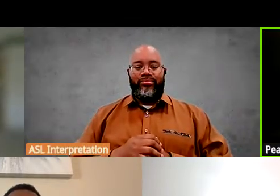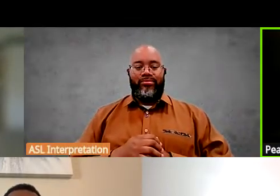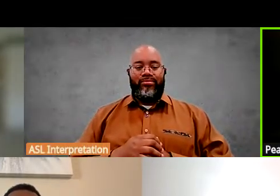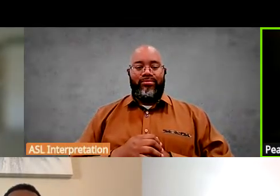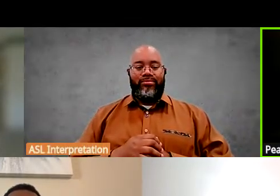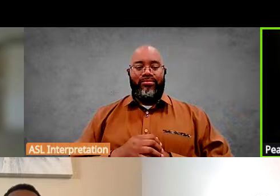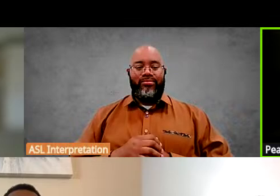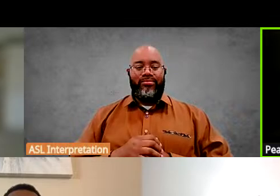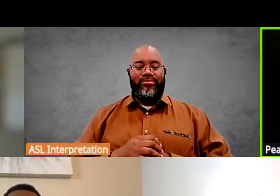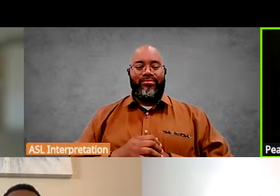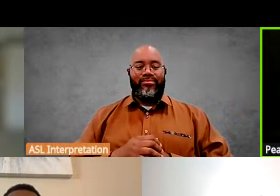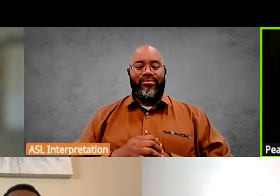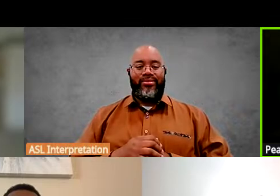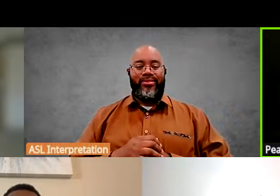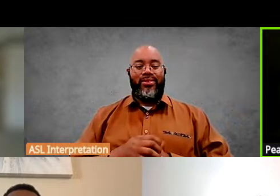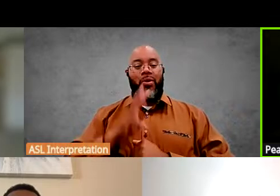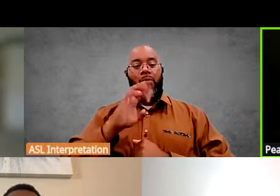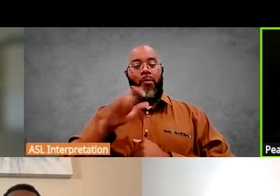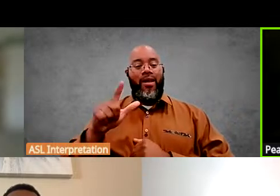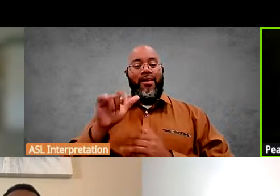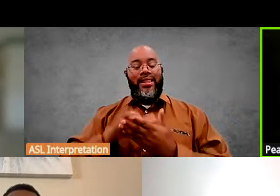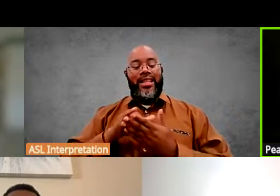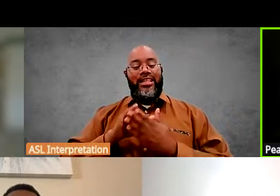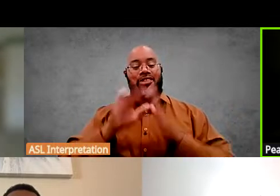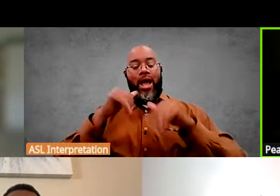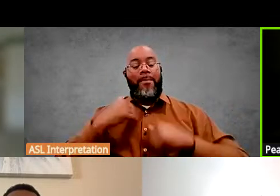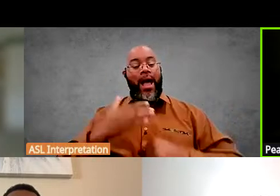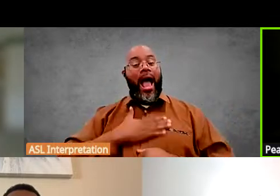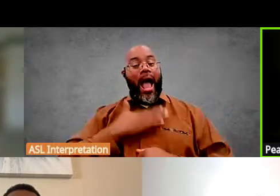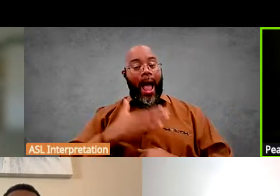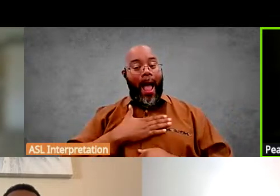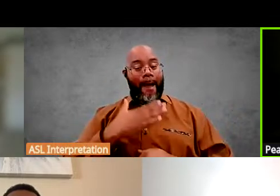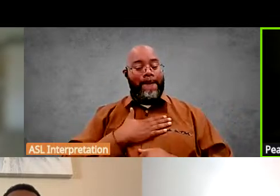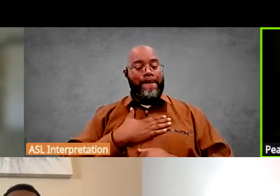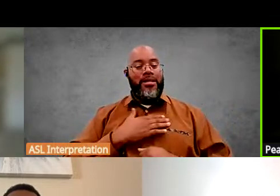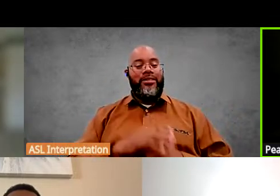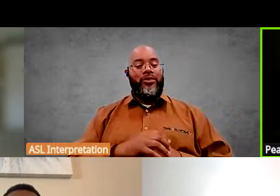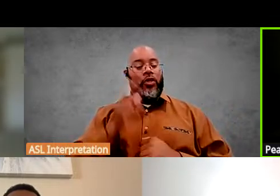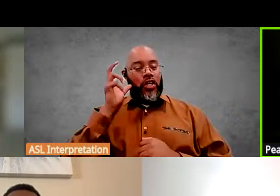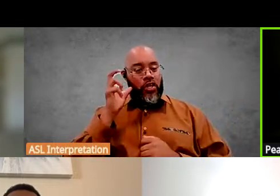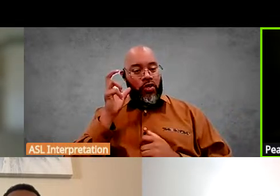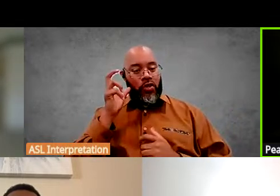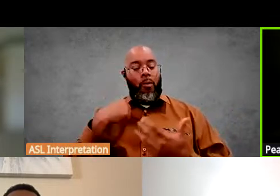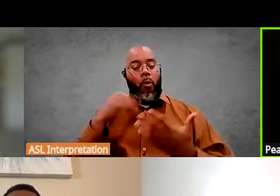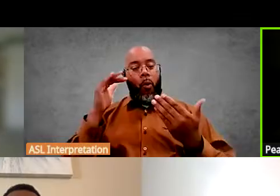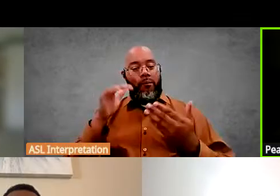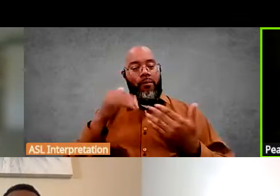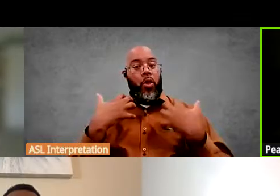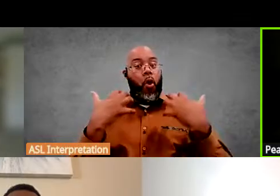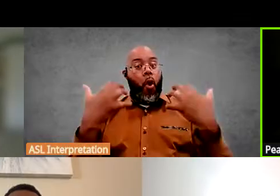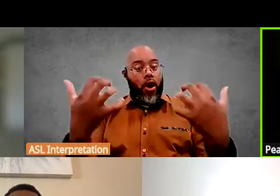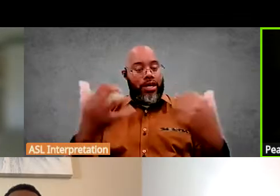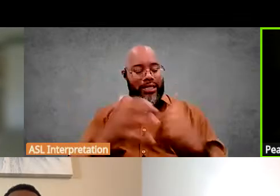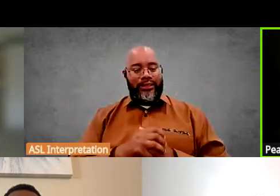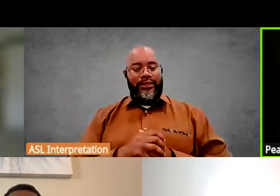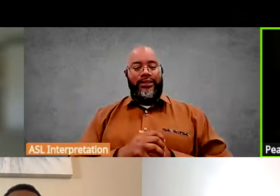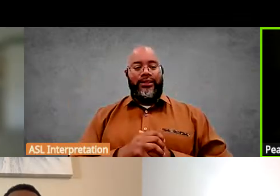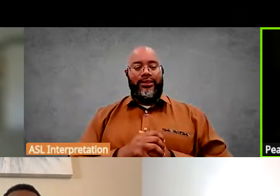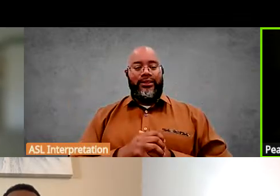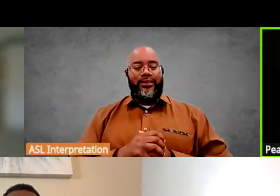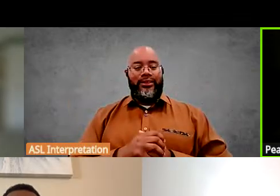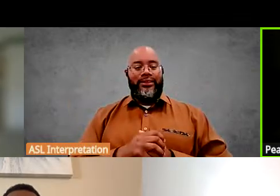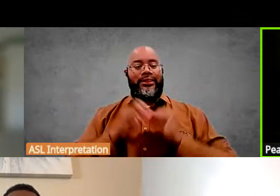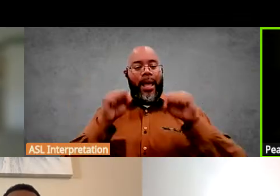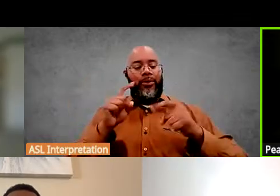Wow. Well, that's great. I'm happy to hear, and I'm hopefully the audience has been able